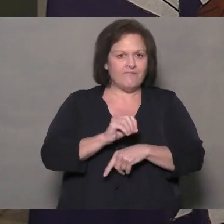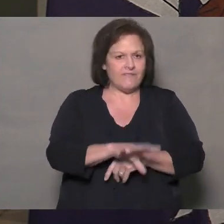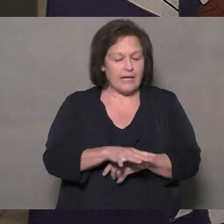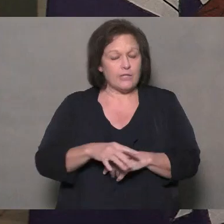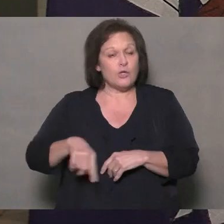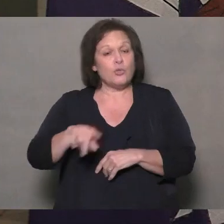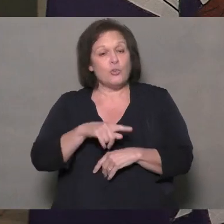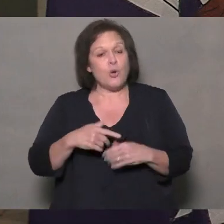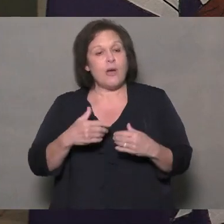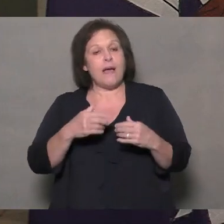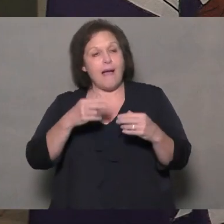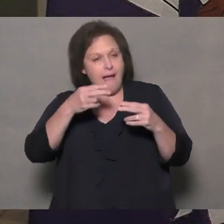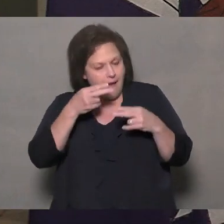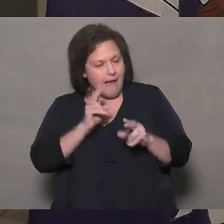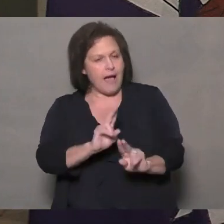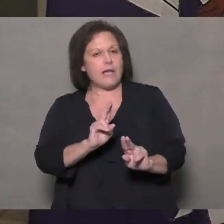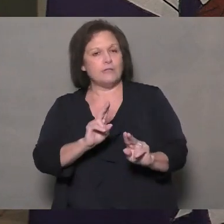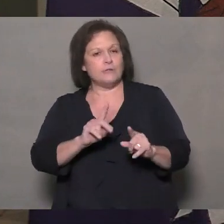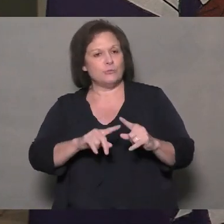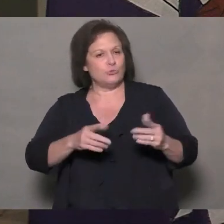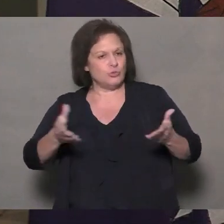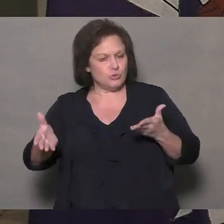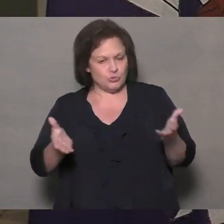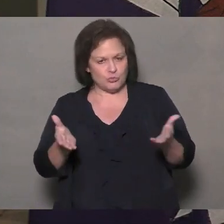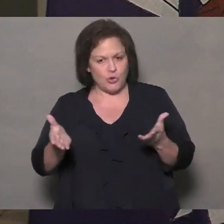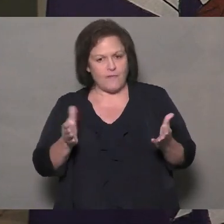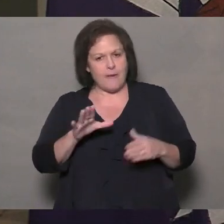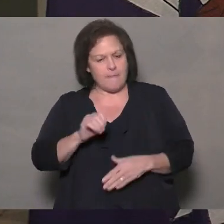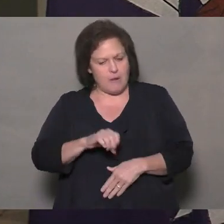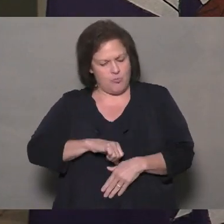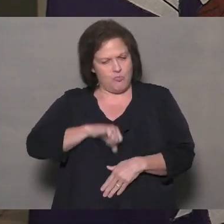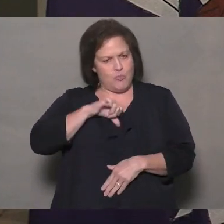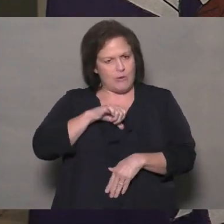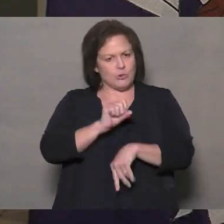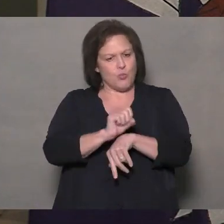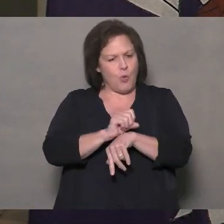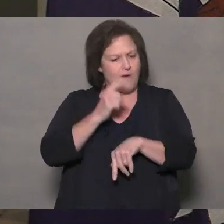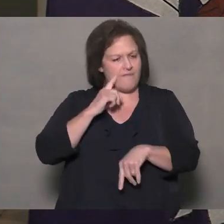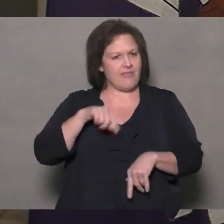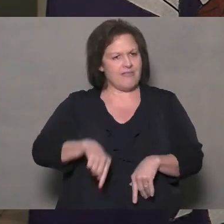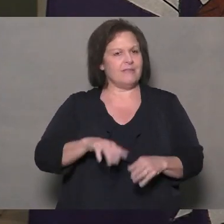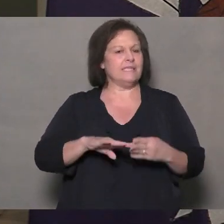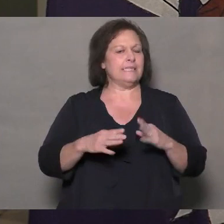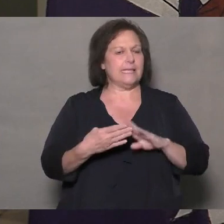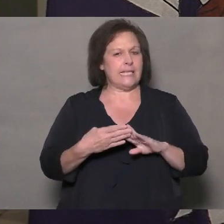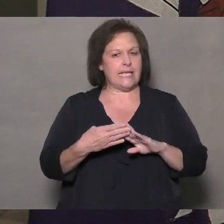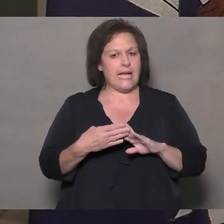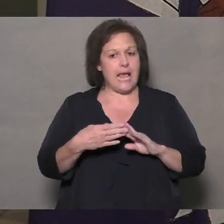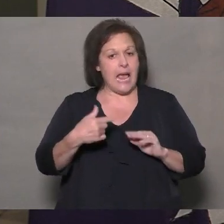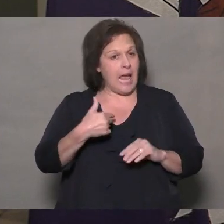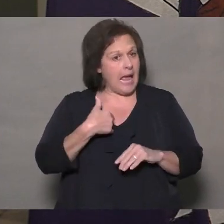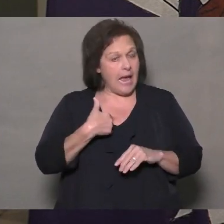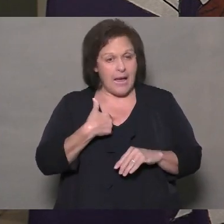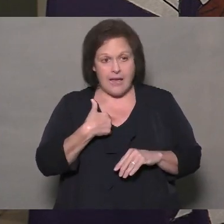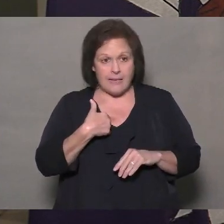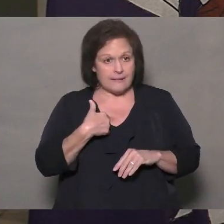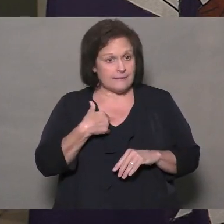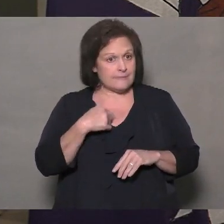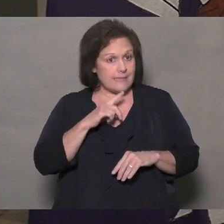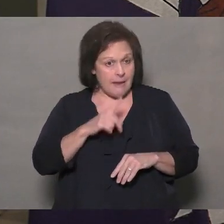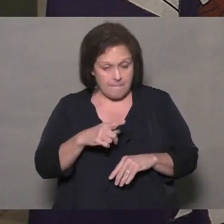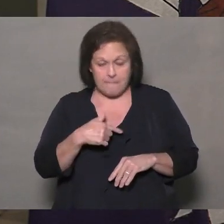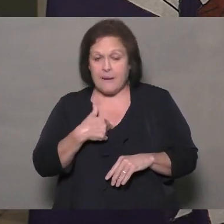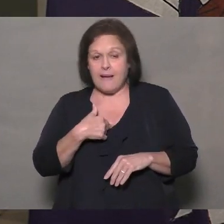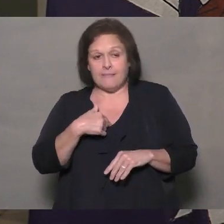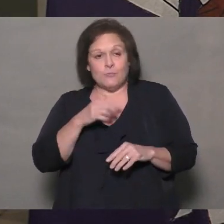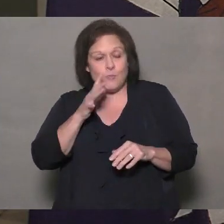You have the honor of serving. Be proud to work for this city. I am. We